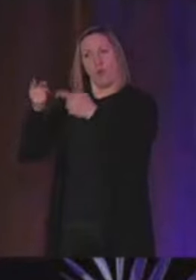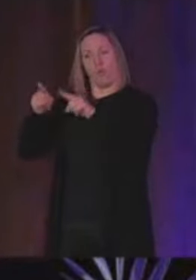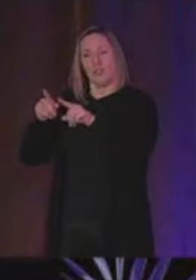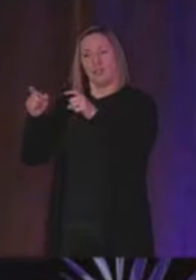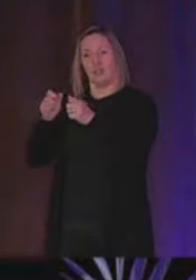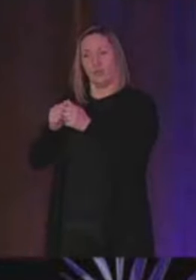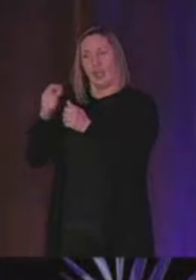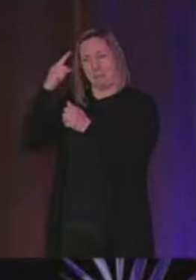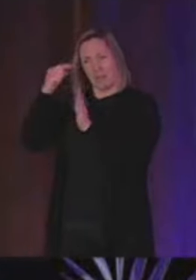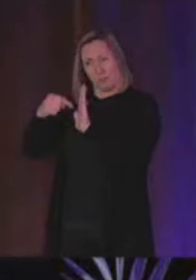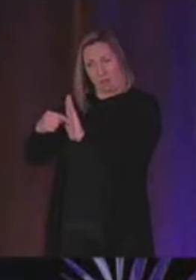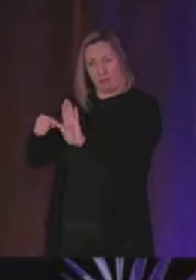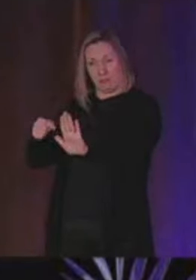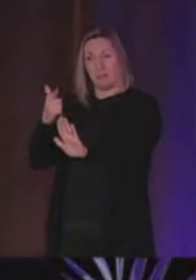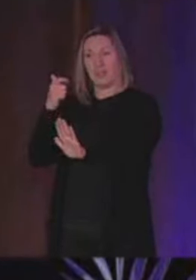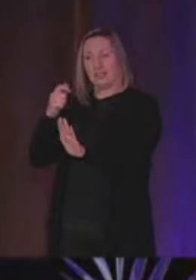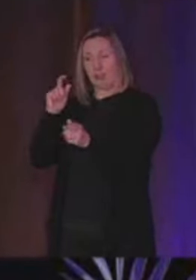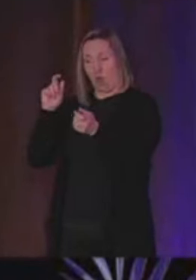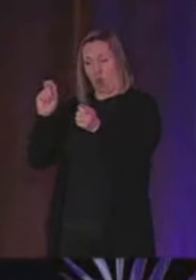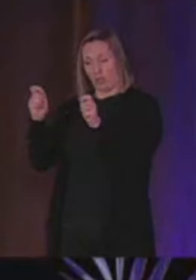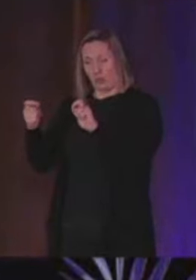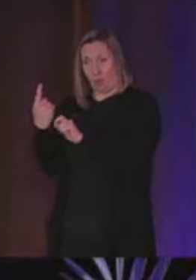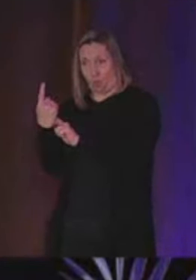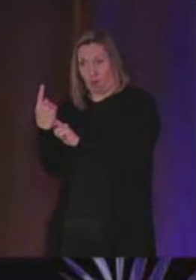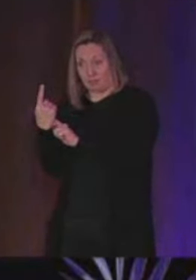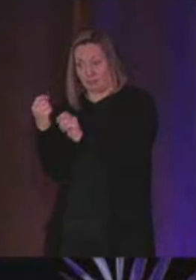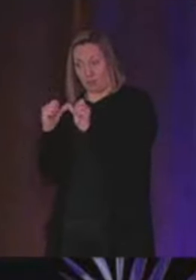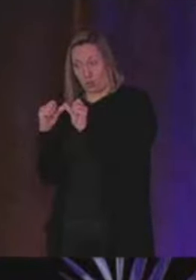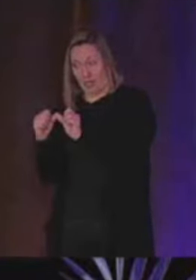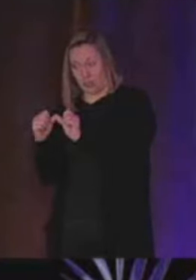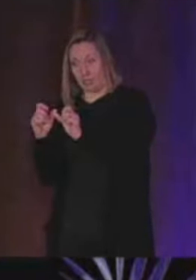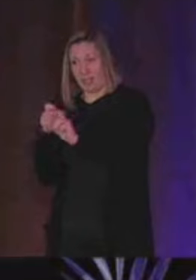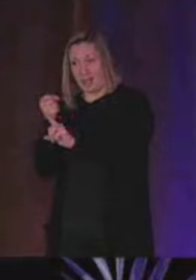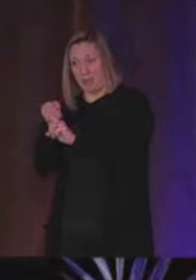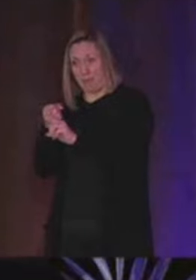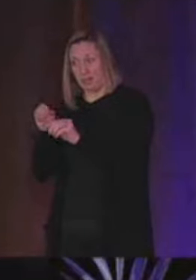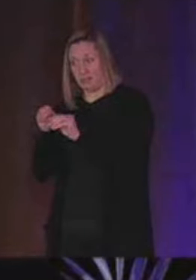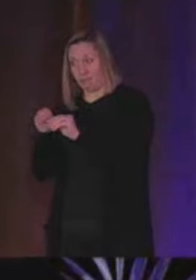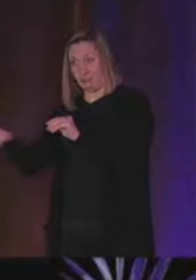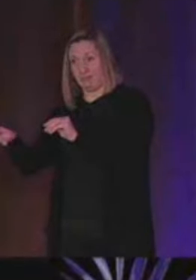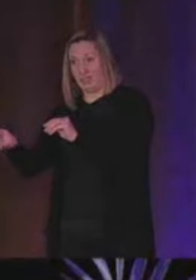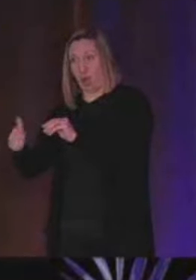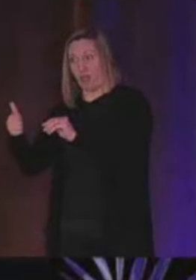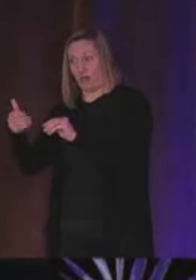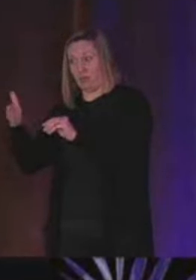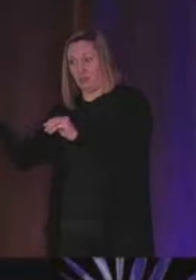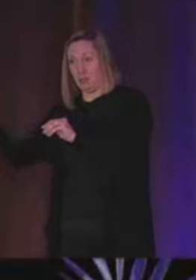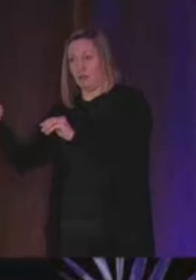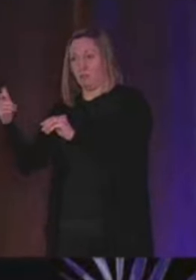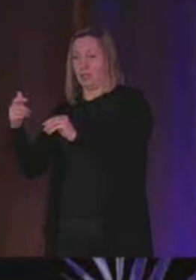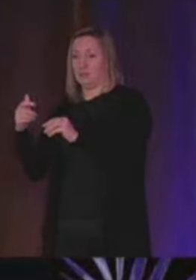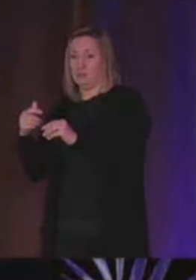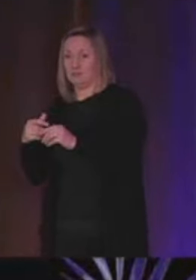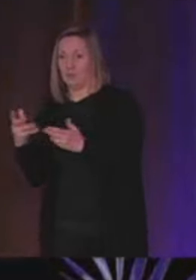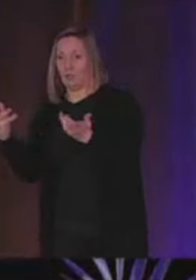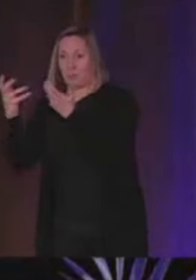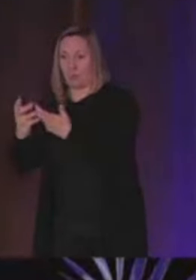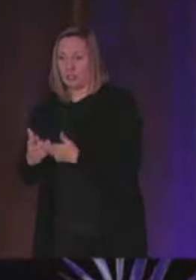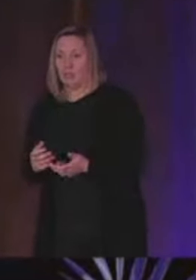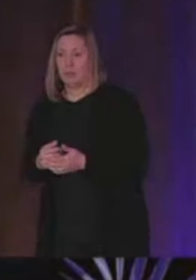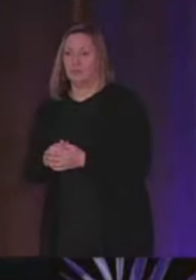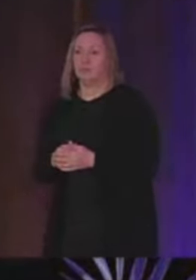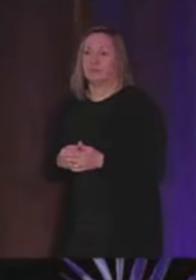mental model because altering one duration can impact the other ones, as it's all proportional. So as you